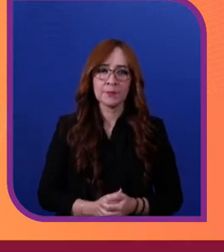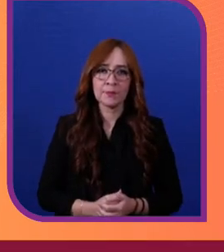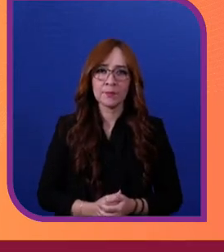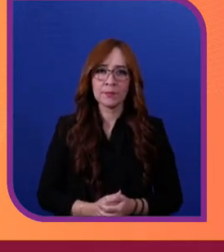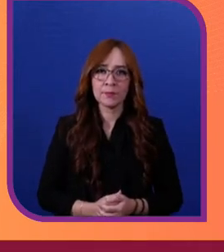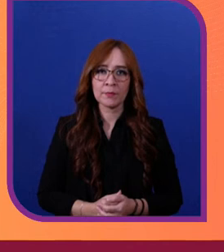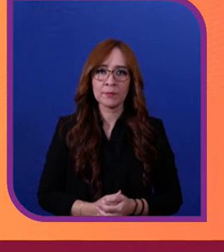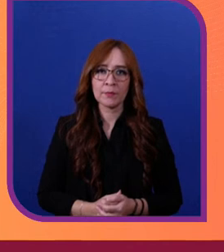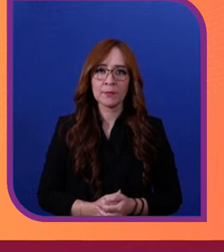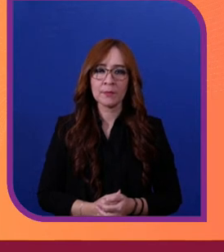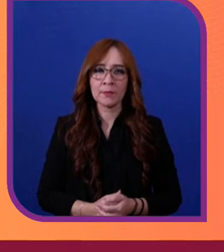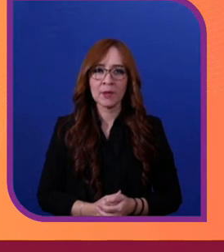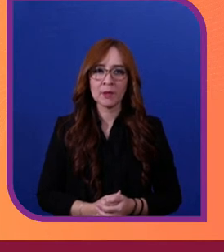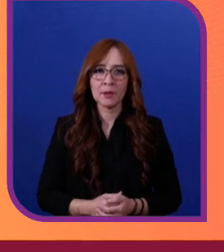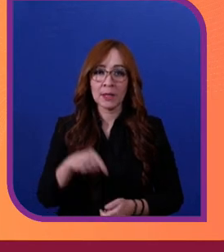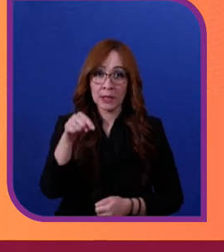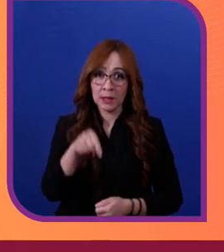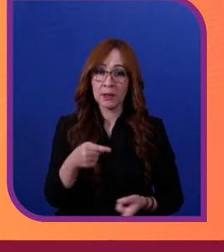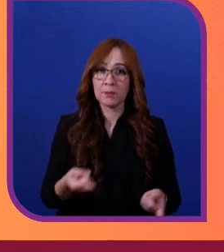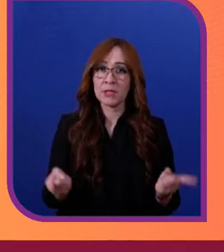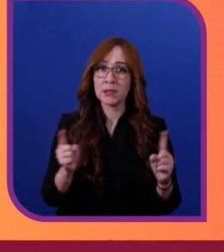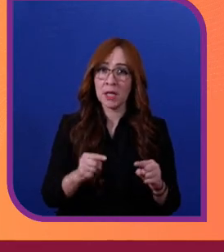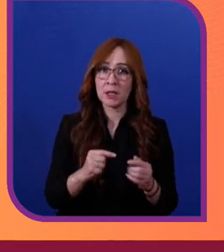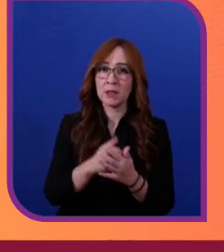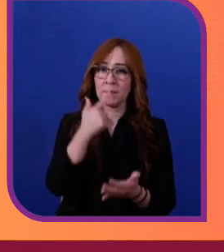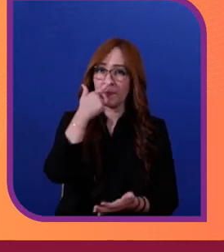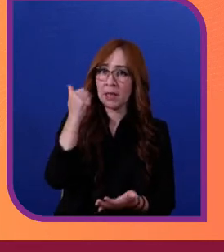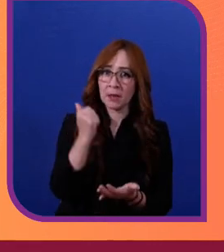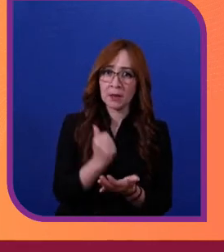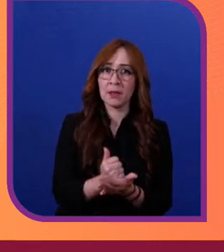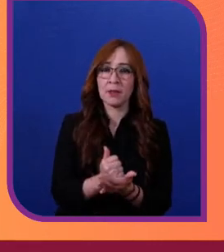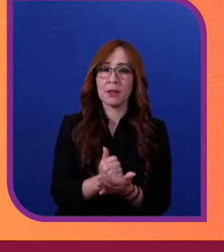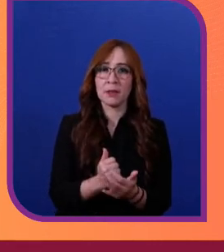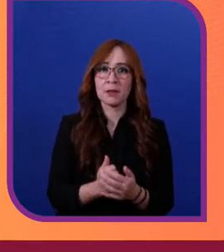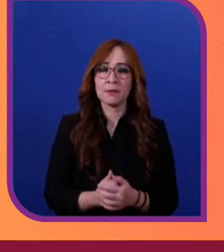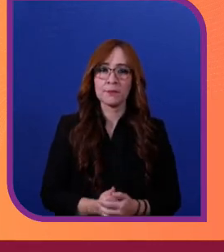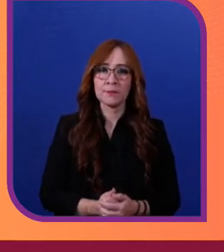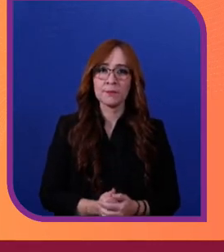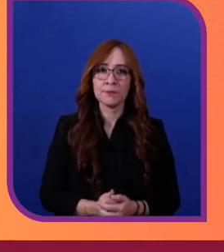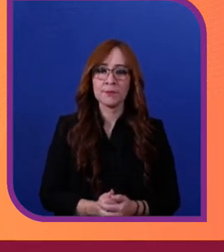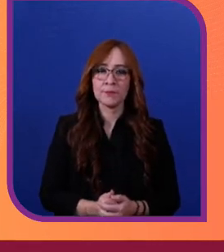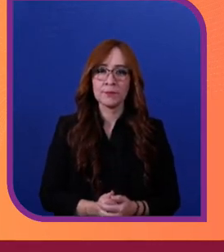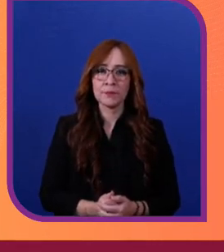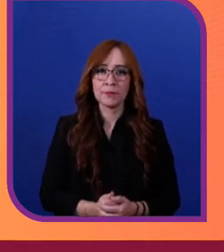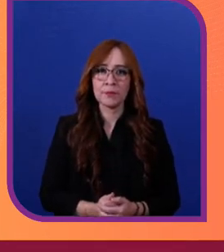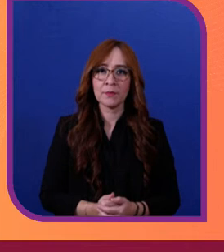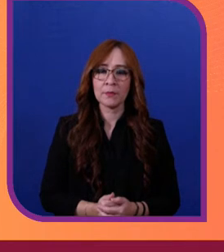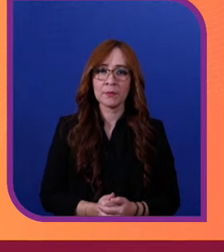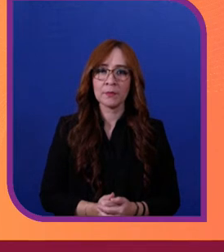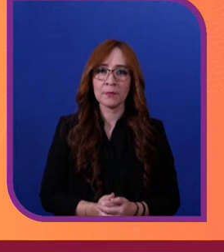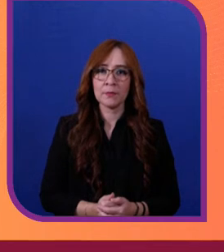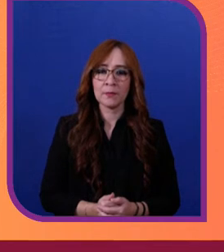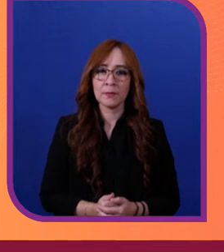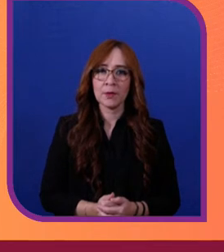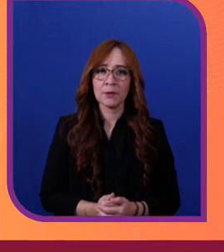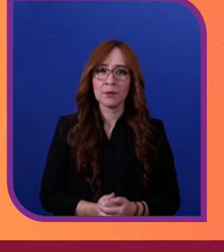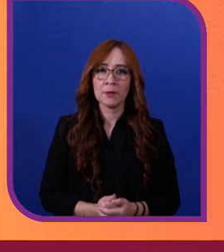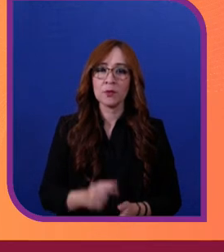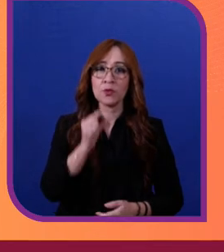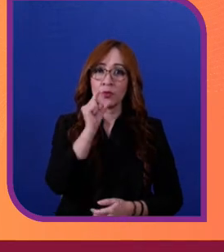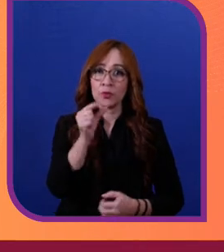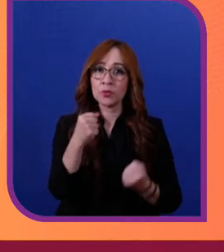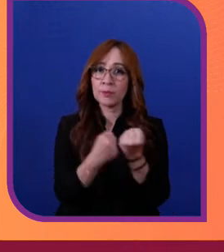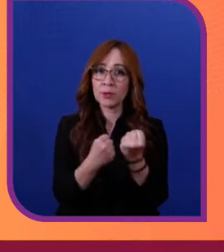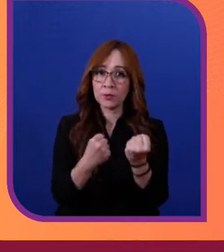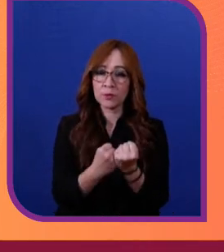really important for our world will be expanded and to be supporting the disease